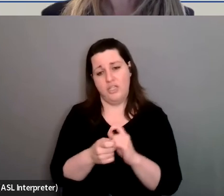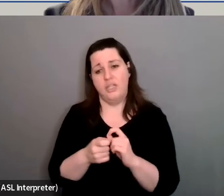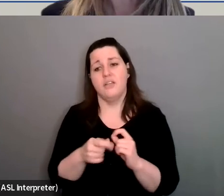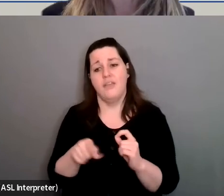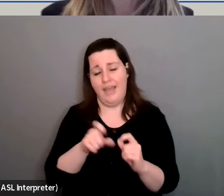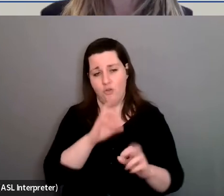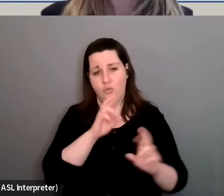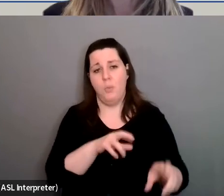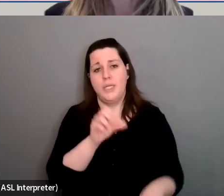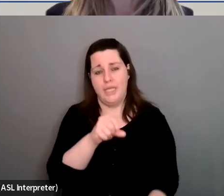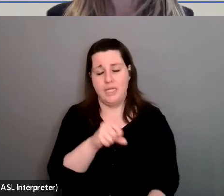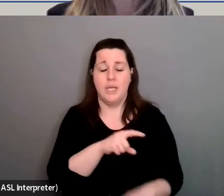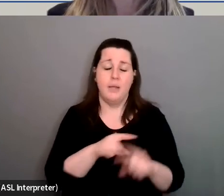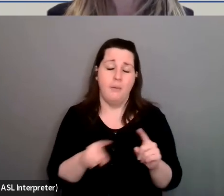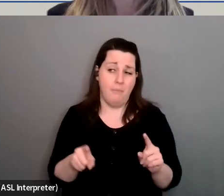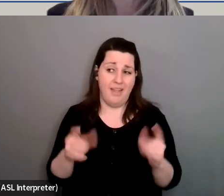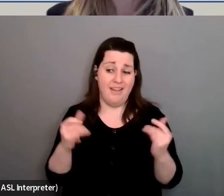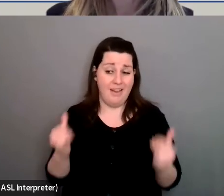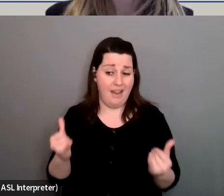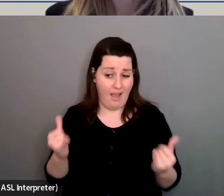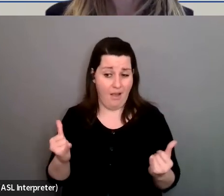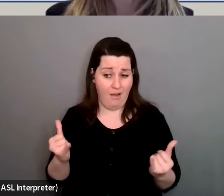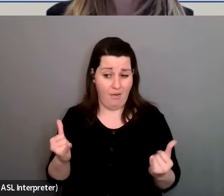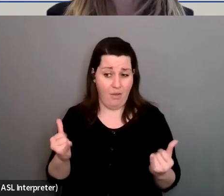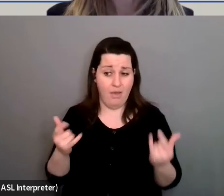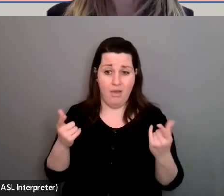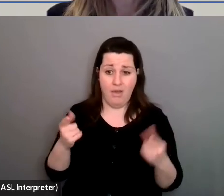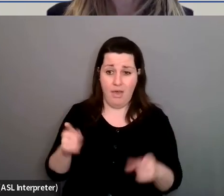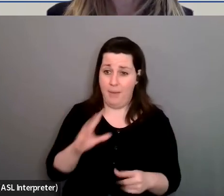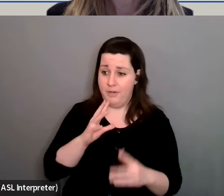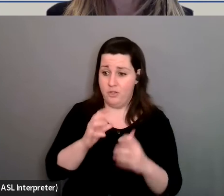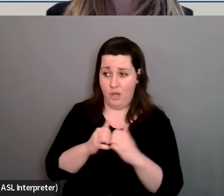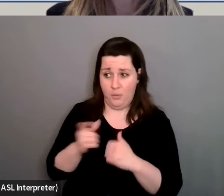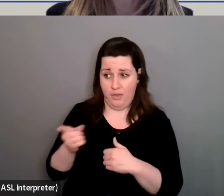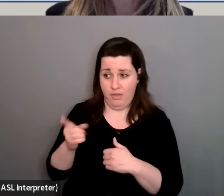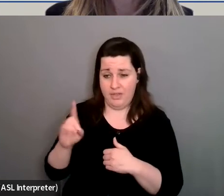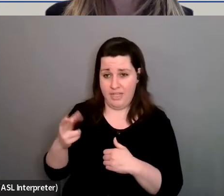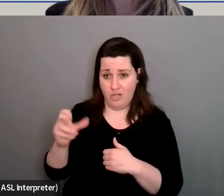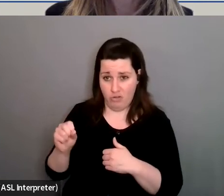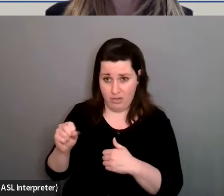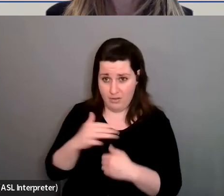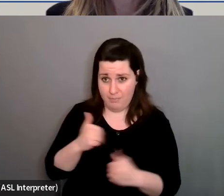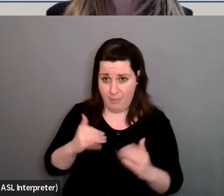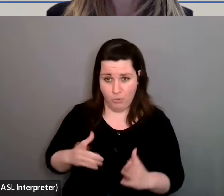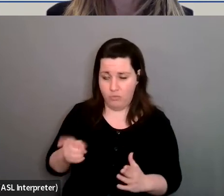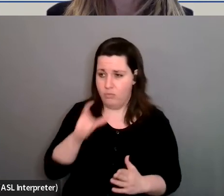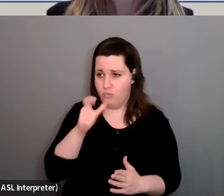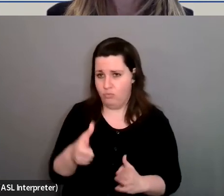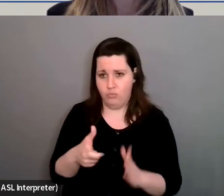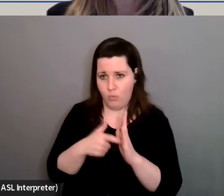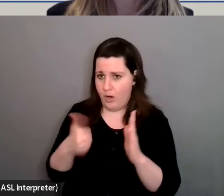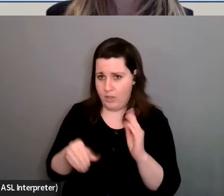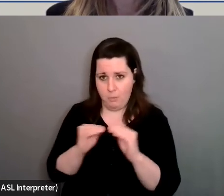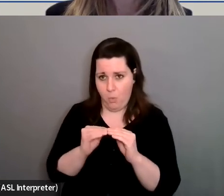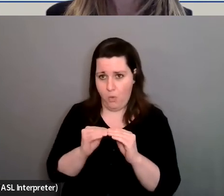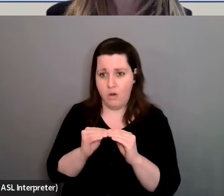but from our understanding, when I've spoken to members of DHS, they don't need to require it anymore. It's